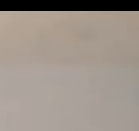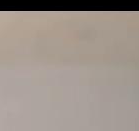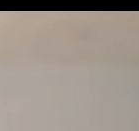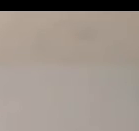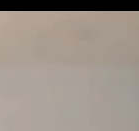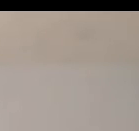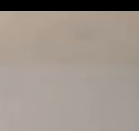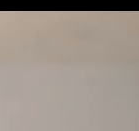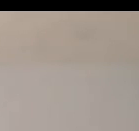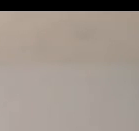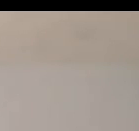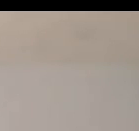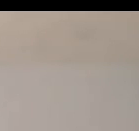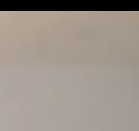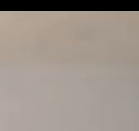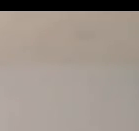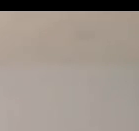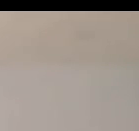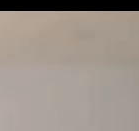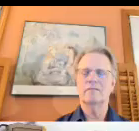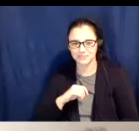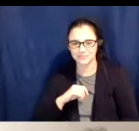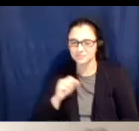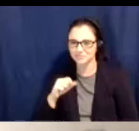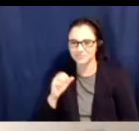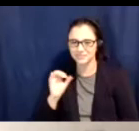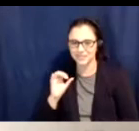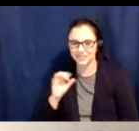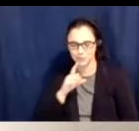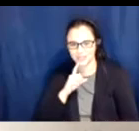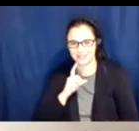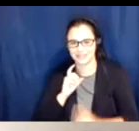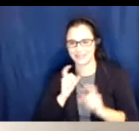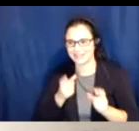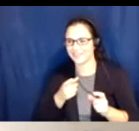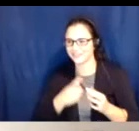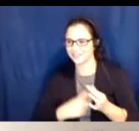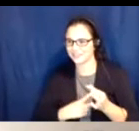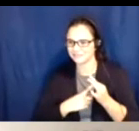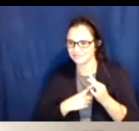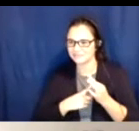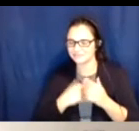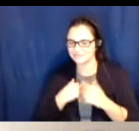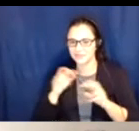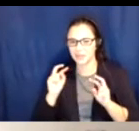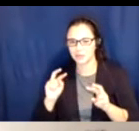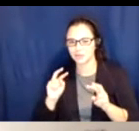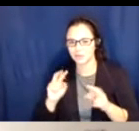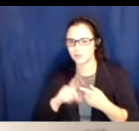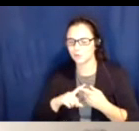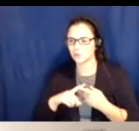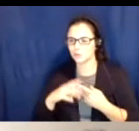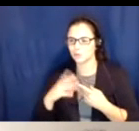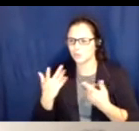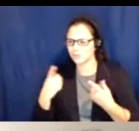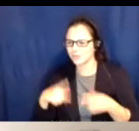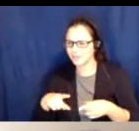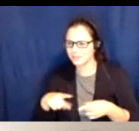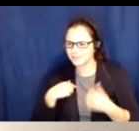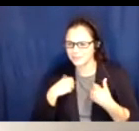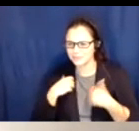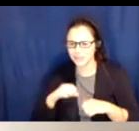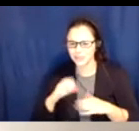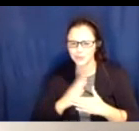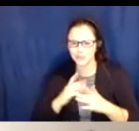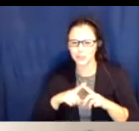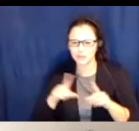yeah, amazing. it's just a real gift. I'm looking forward to, I don't know what happened. I'm trying to share the